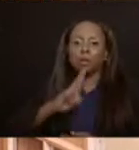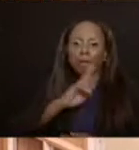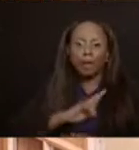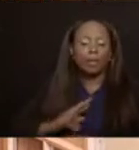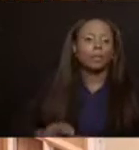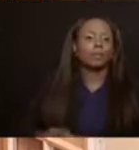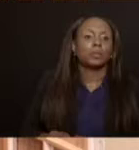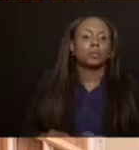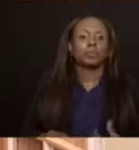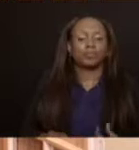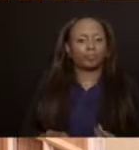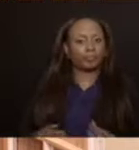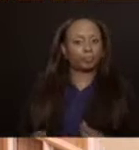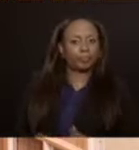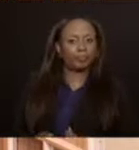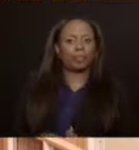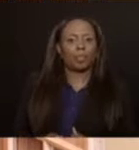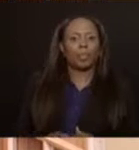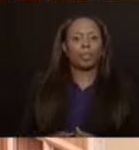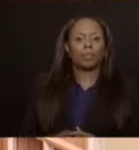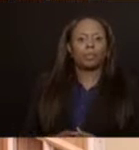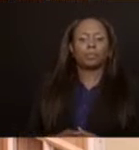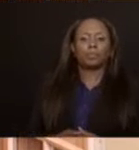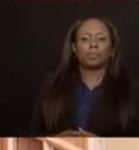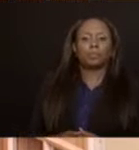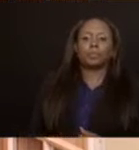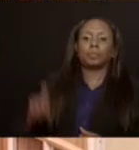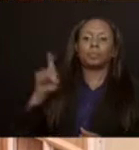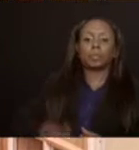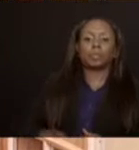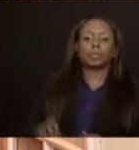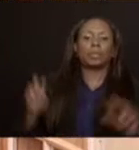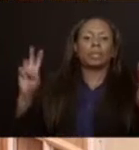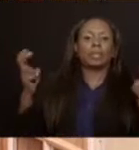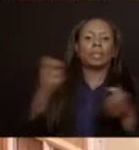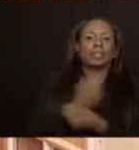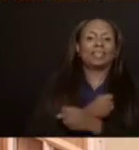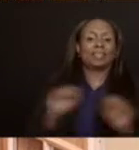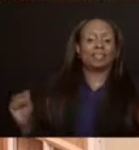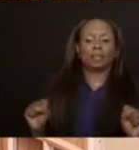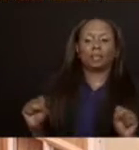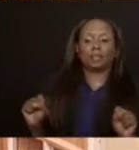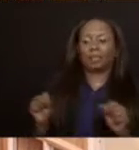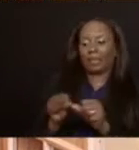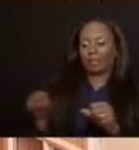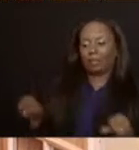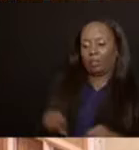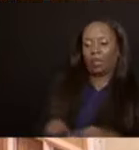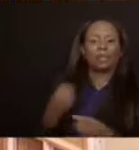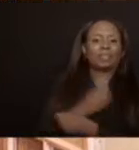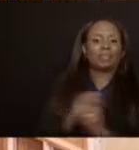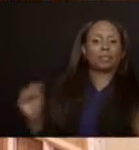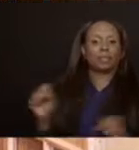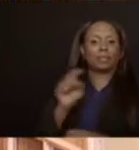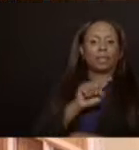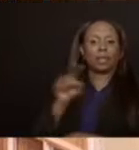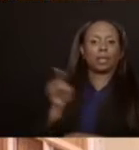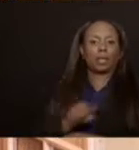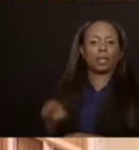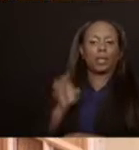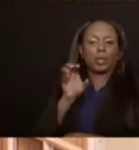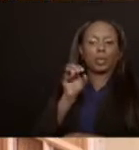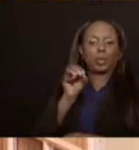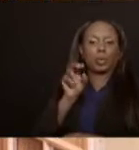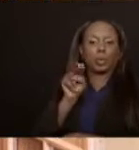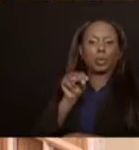frequently be, that there must be a safe zone. It is the realistic option that we choose. It